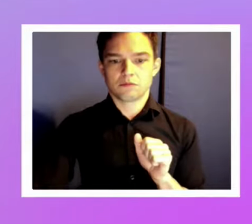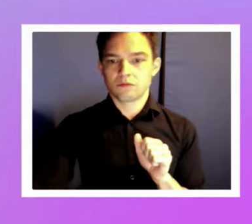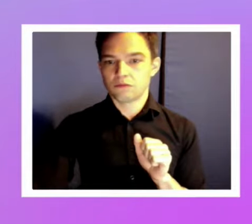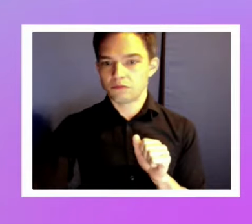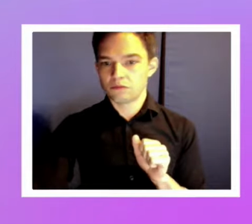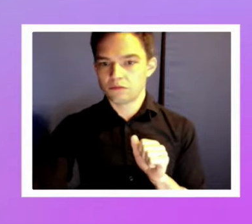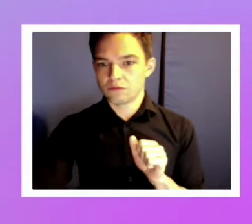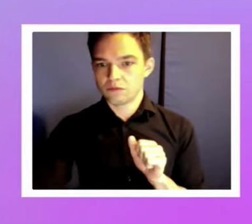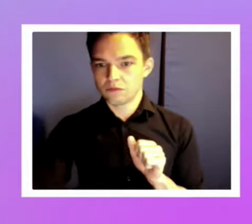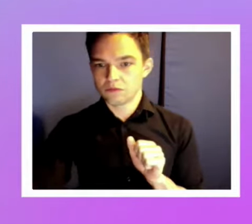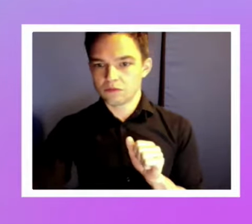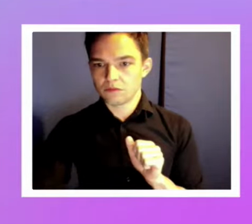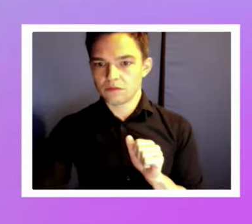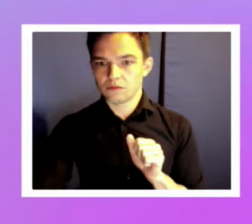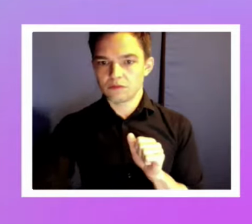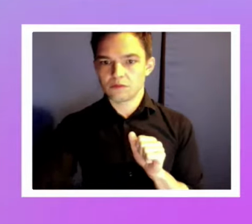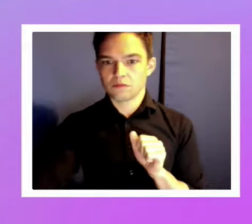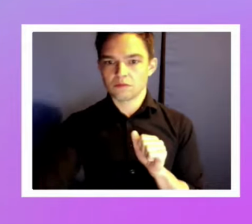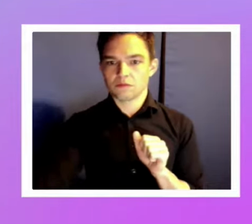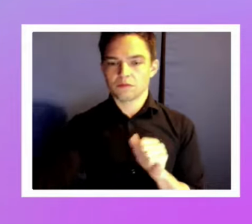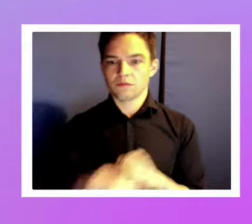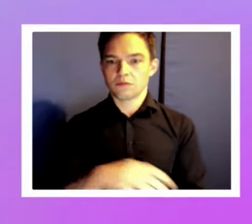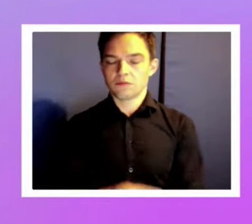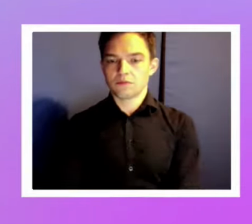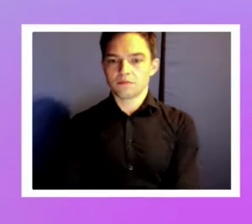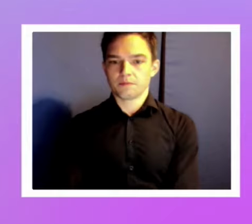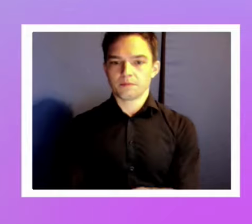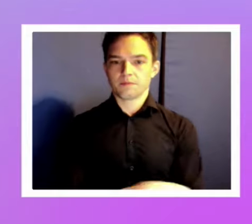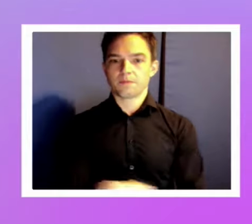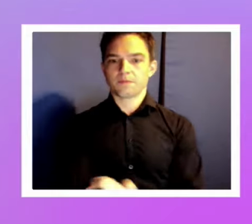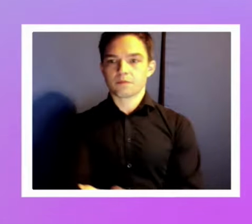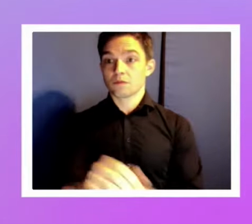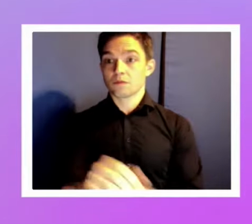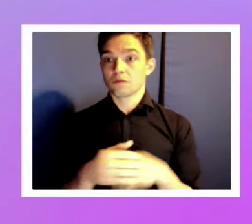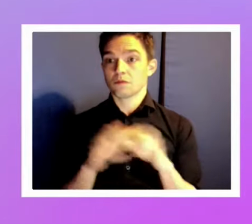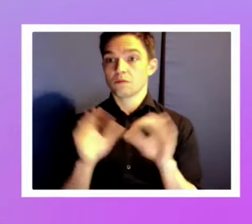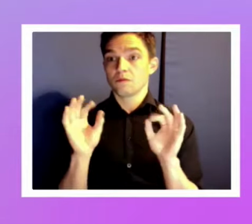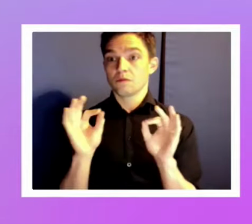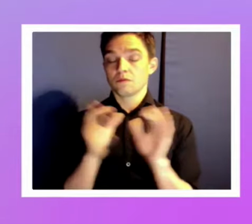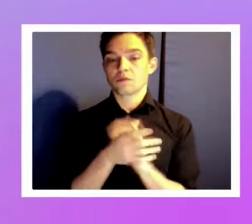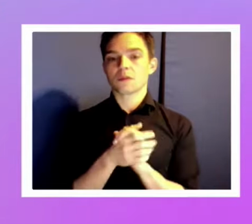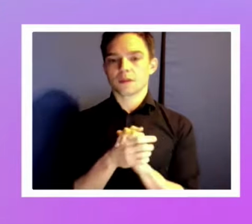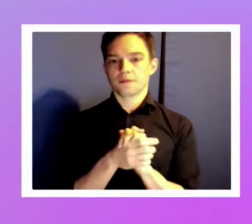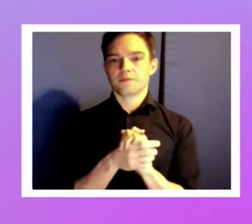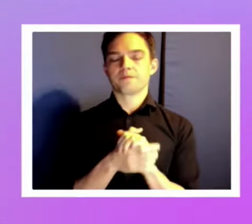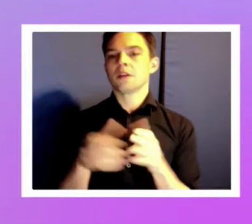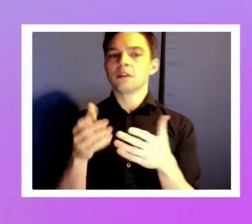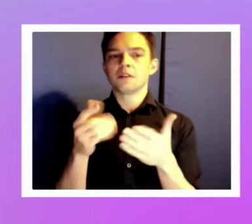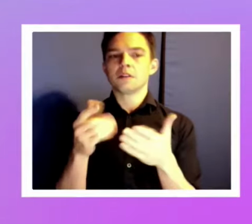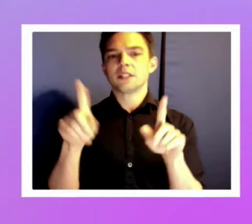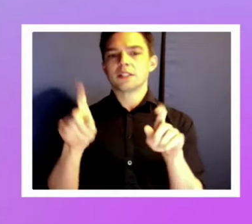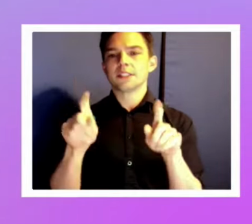problem. ACT rules, they're designed to make test procedures interchangeable.